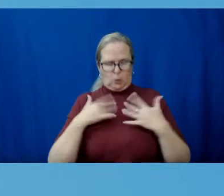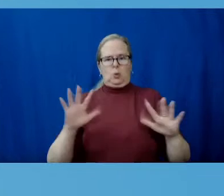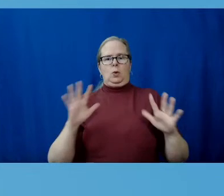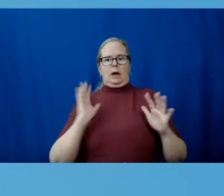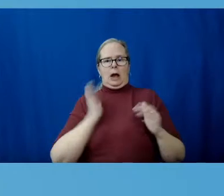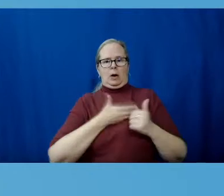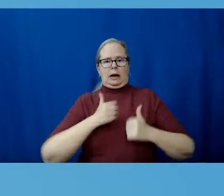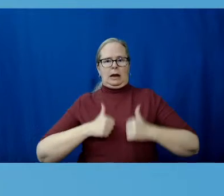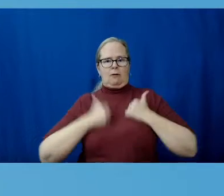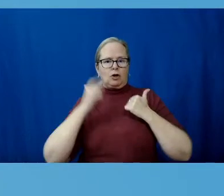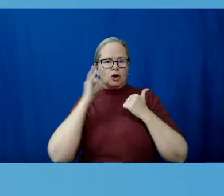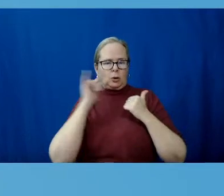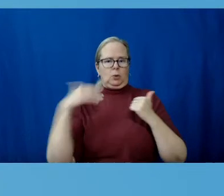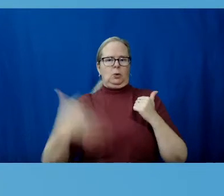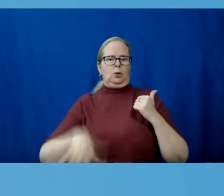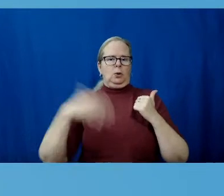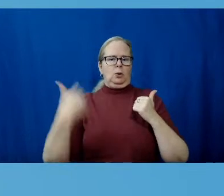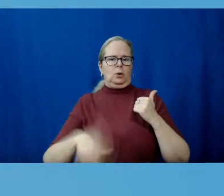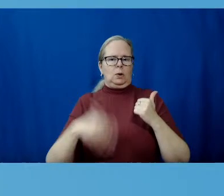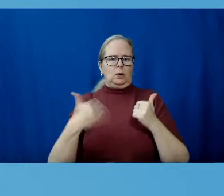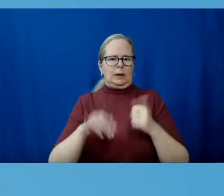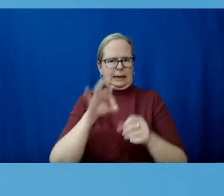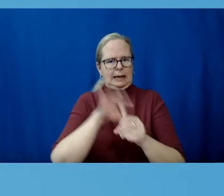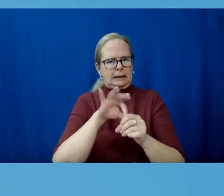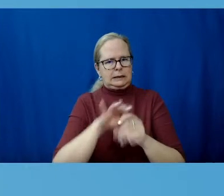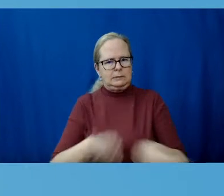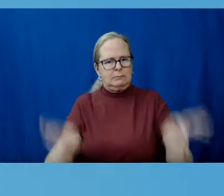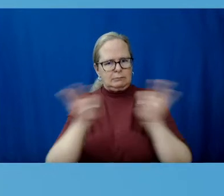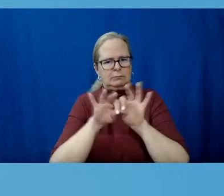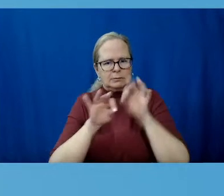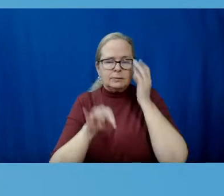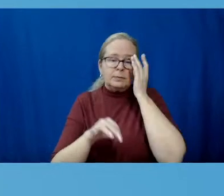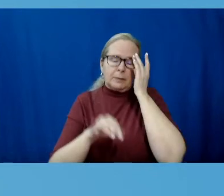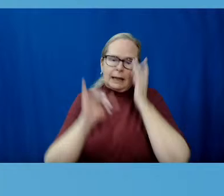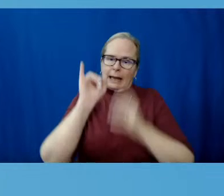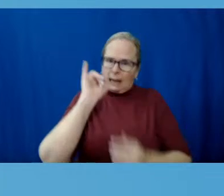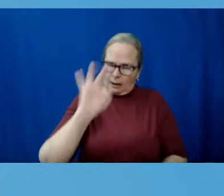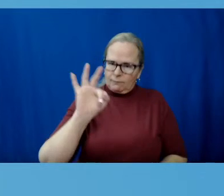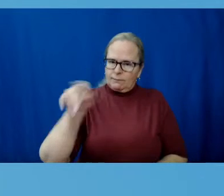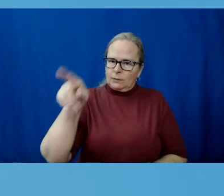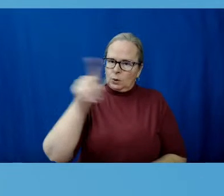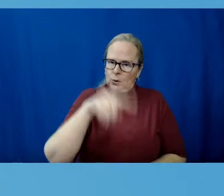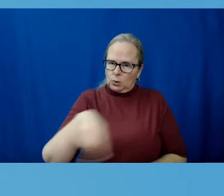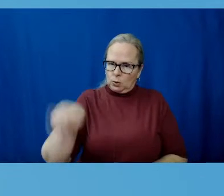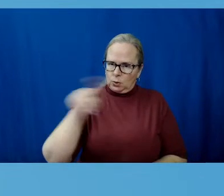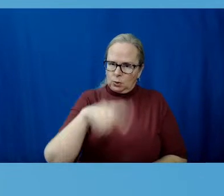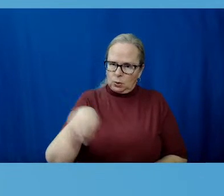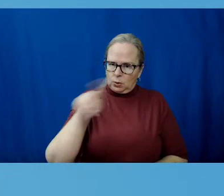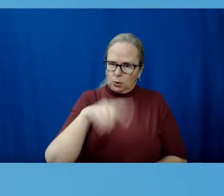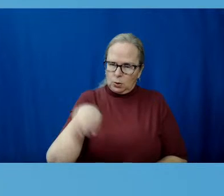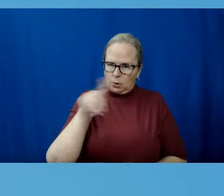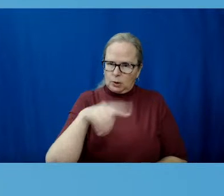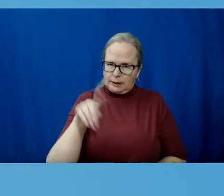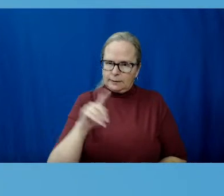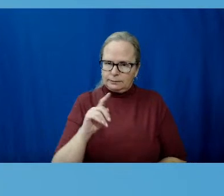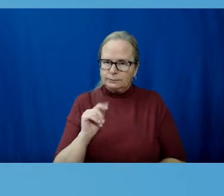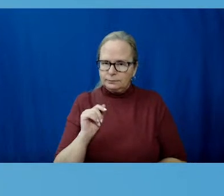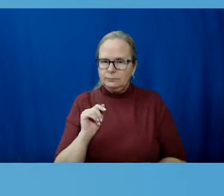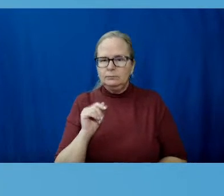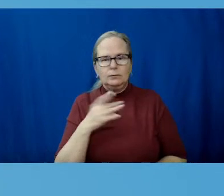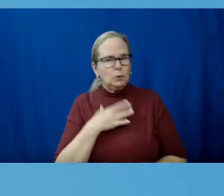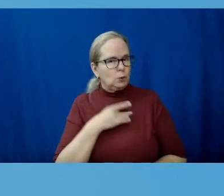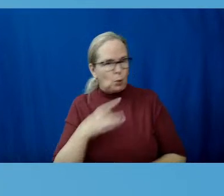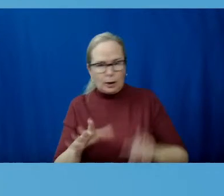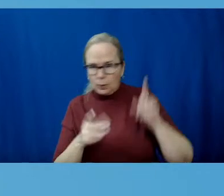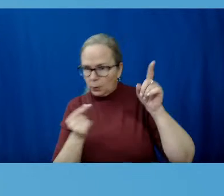what has gone on, the first thing you have to do is vote. But I also think you need to get involved in trying to elect the governments that you want. I